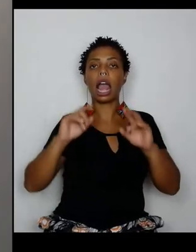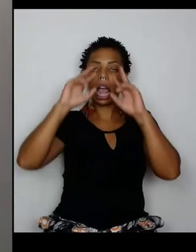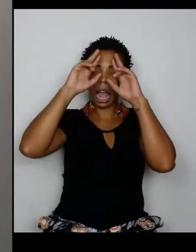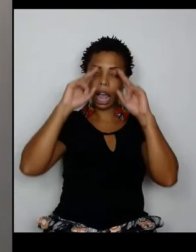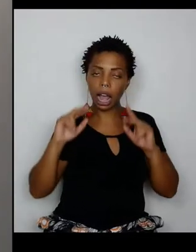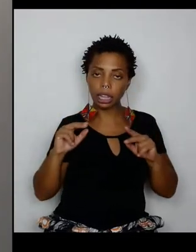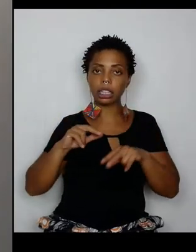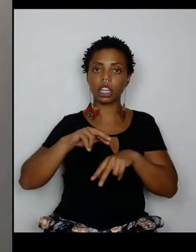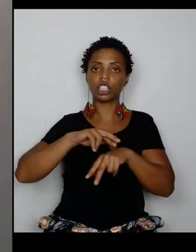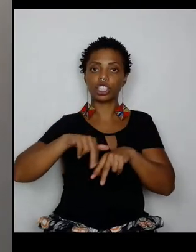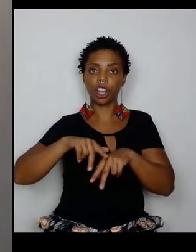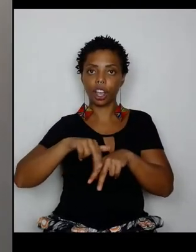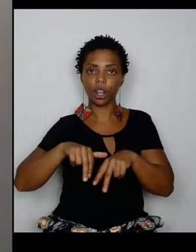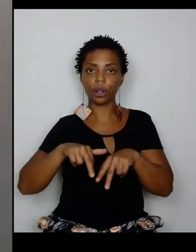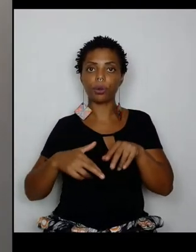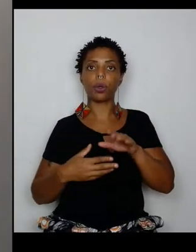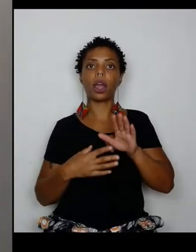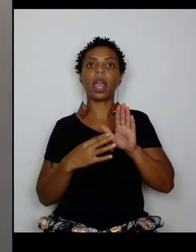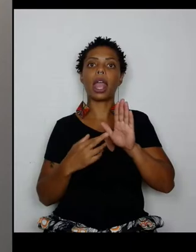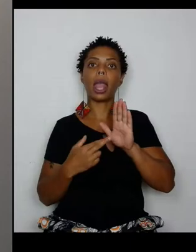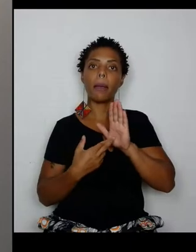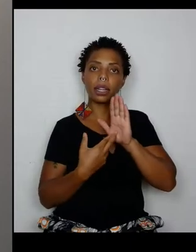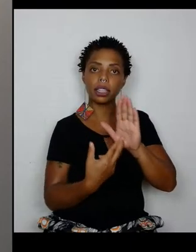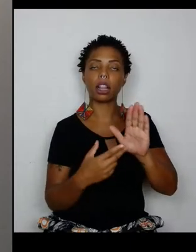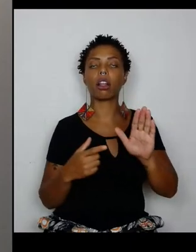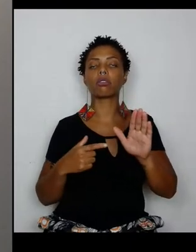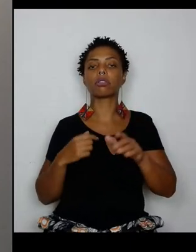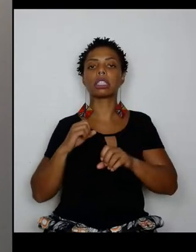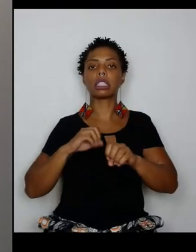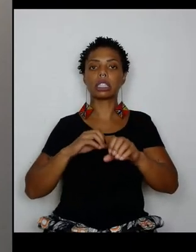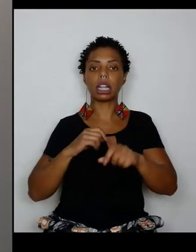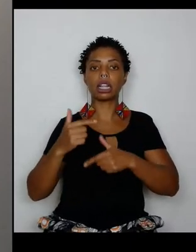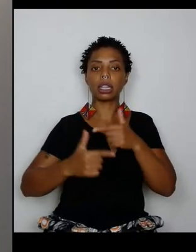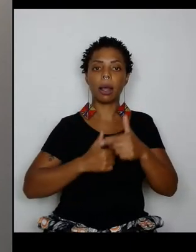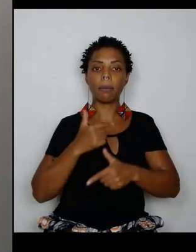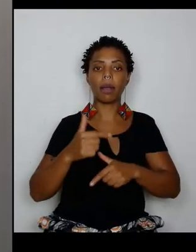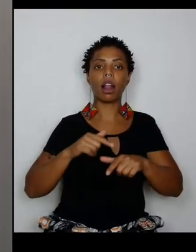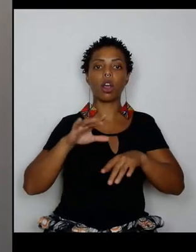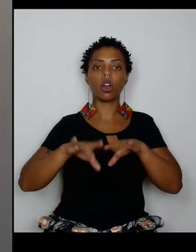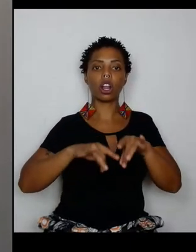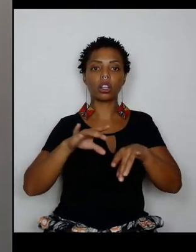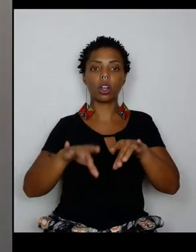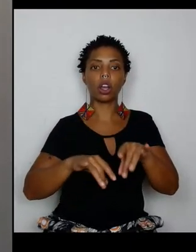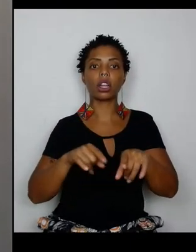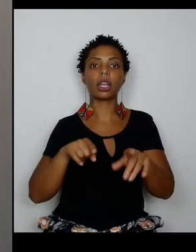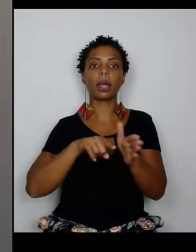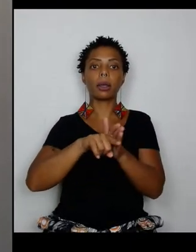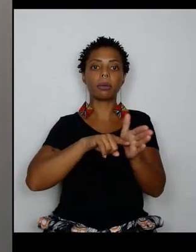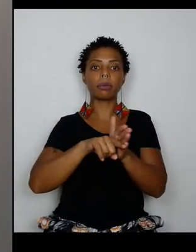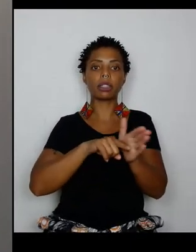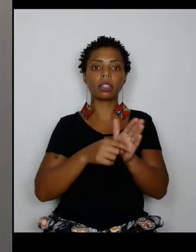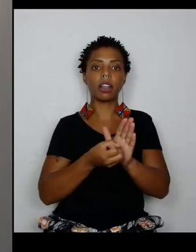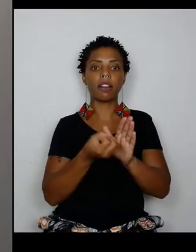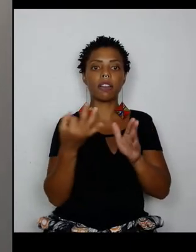representation she's been teaching curating and researching in these areas